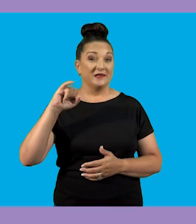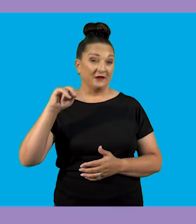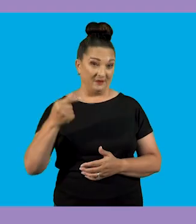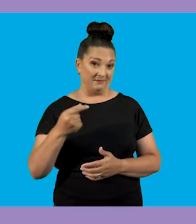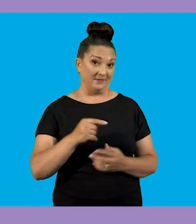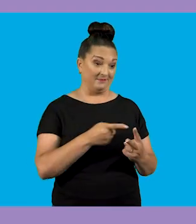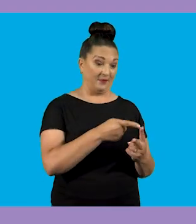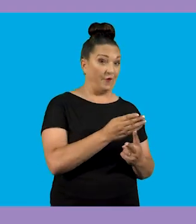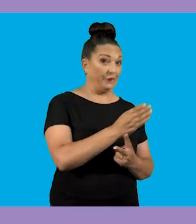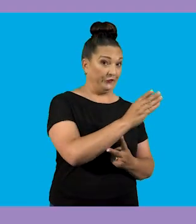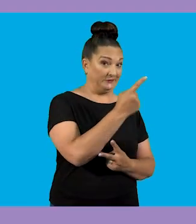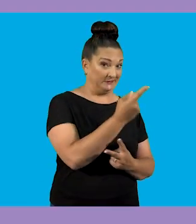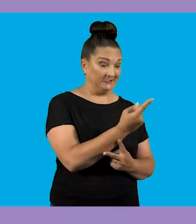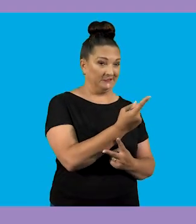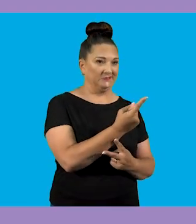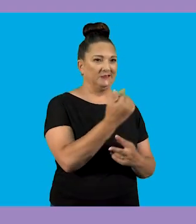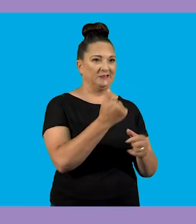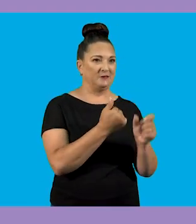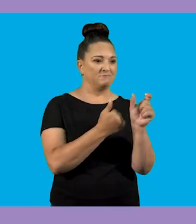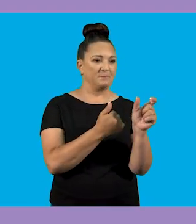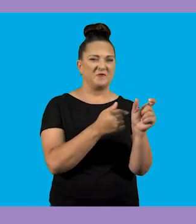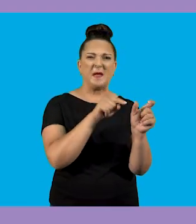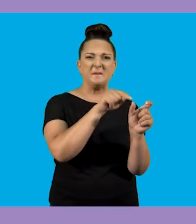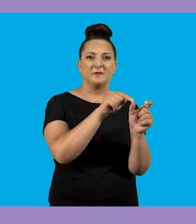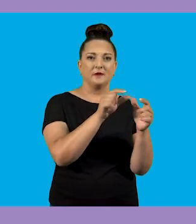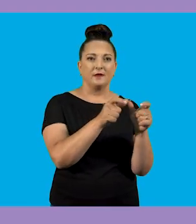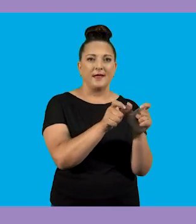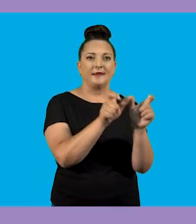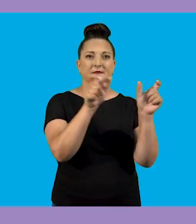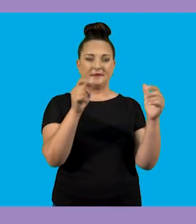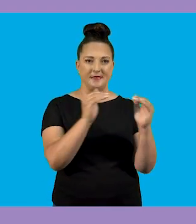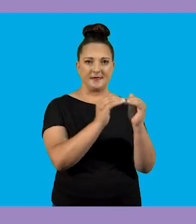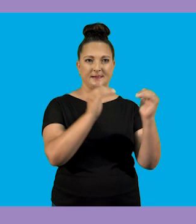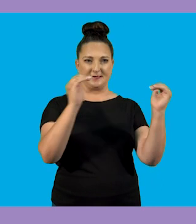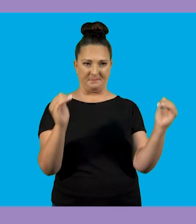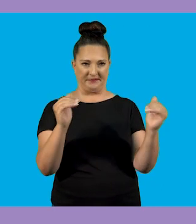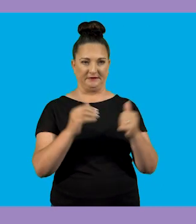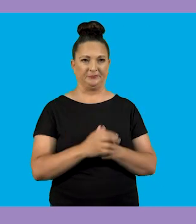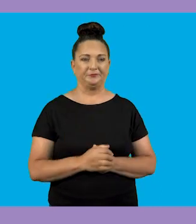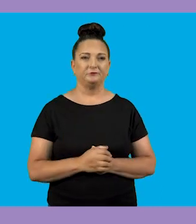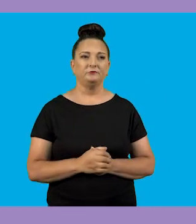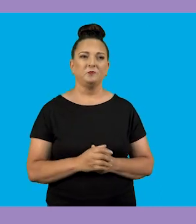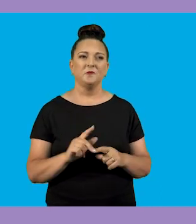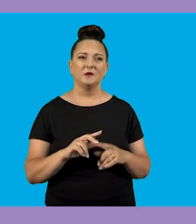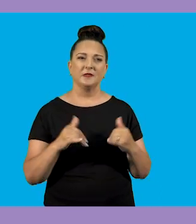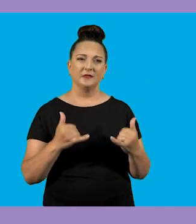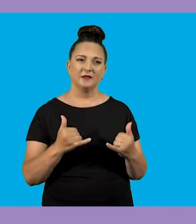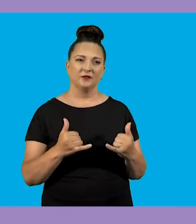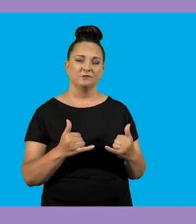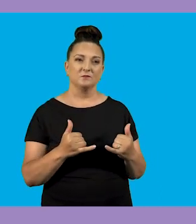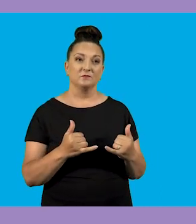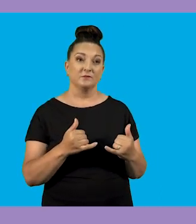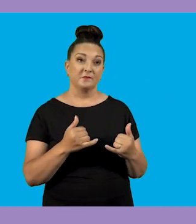number one, that is expanding the middle term. So when we factorize a trinomial in the form